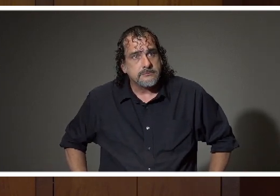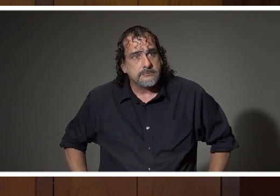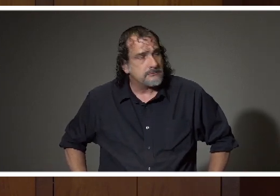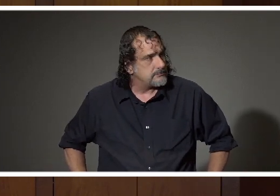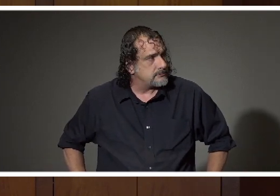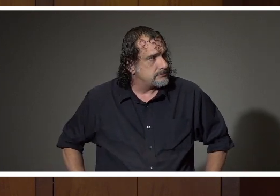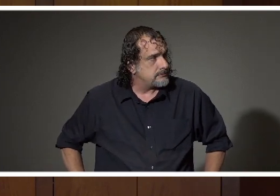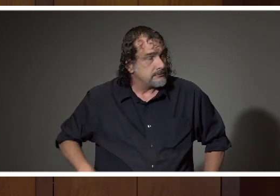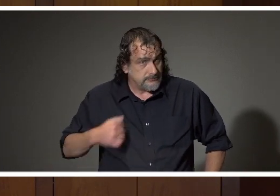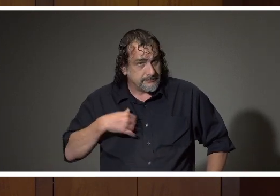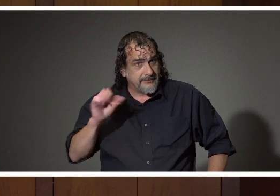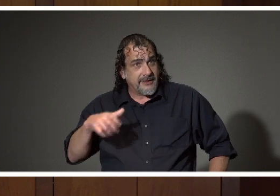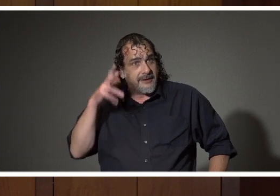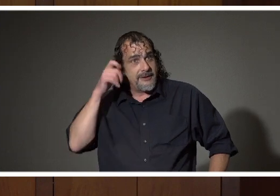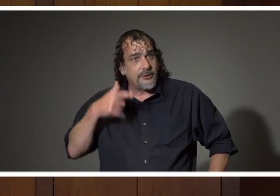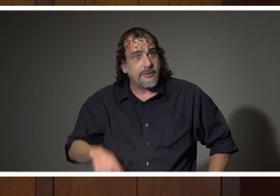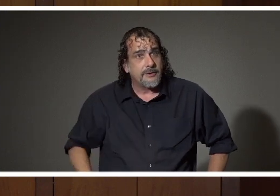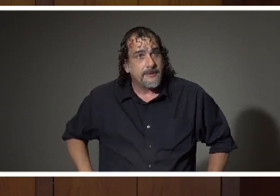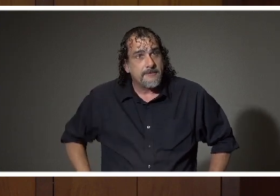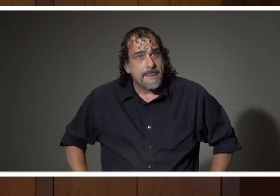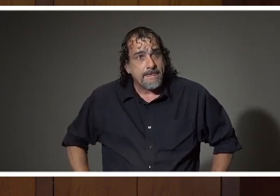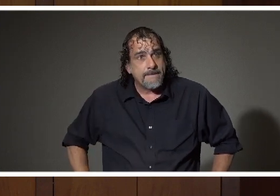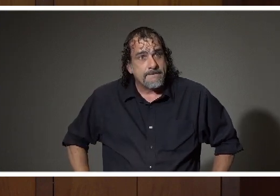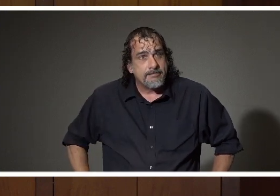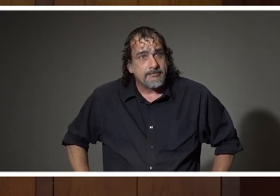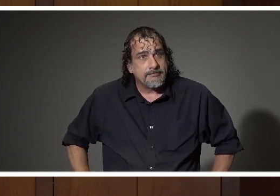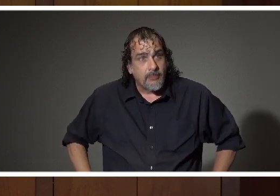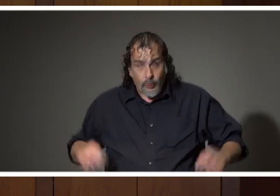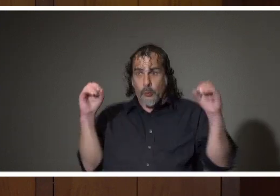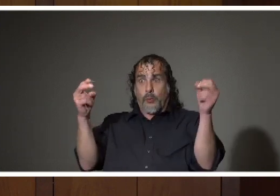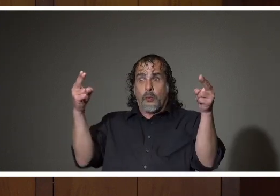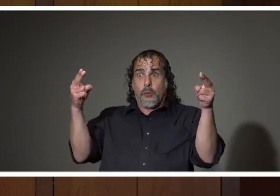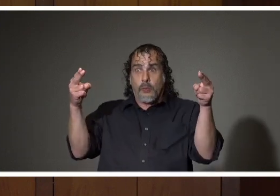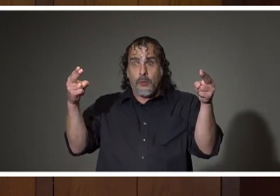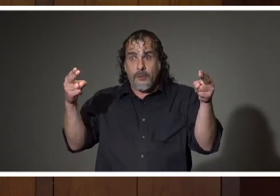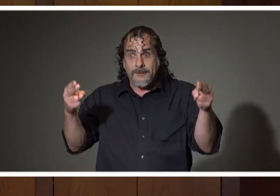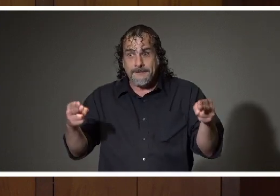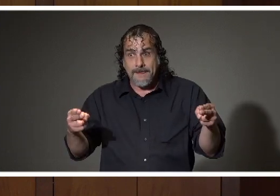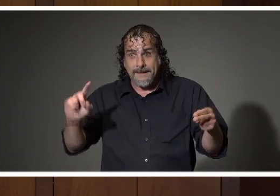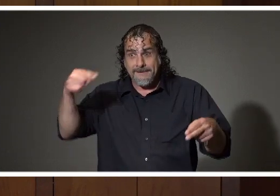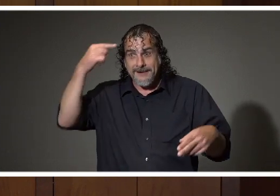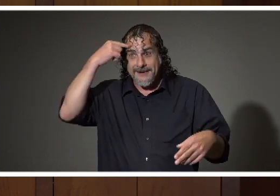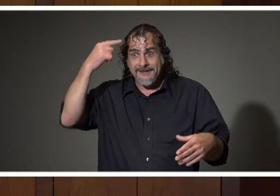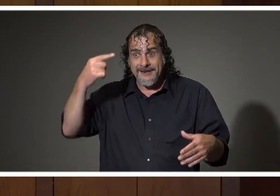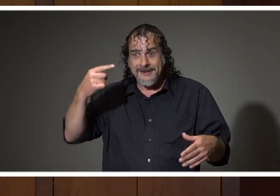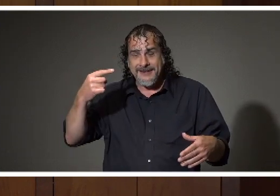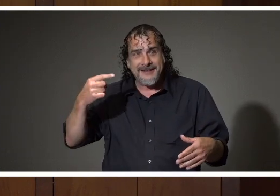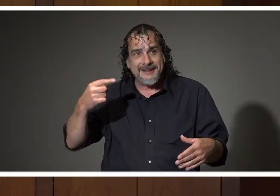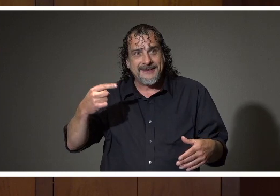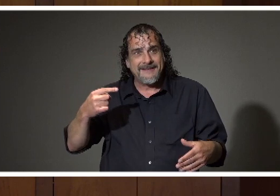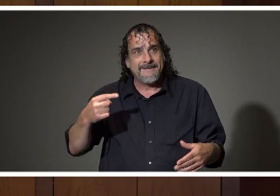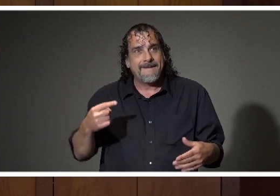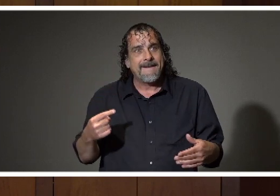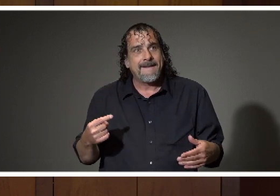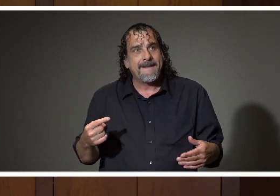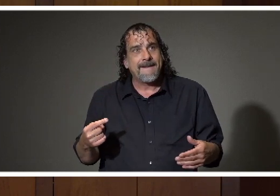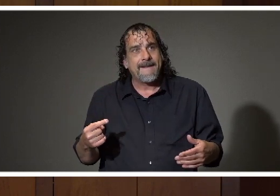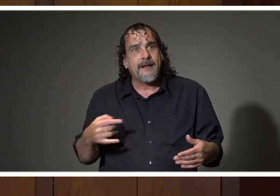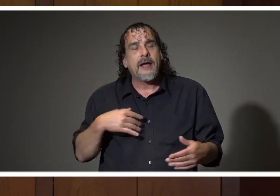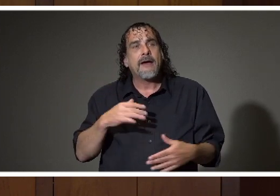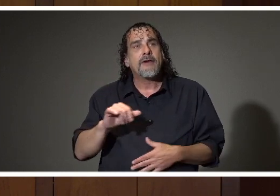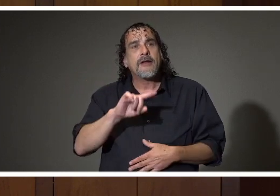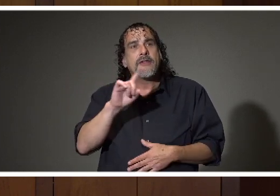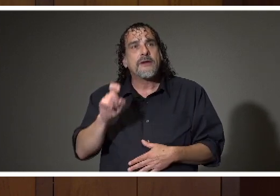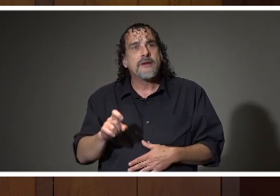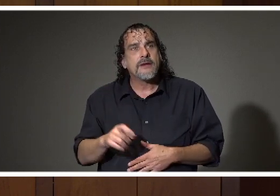Dave, I can hear you now. Dave, you're live. Oh, Governor, a comment and then a question. The